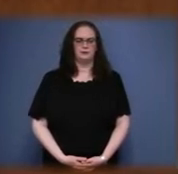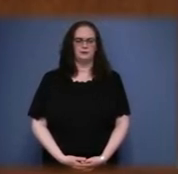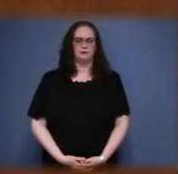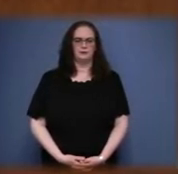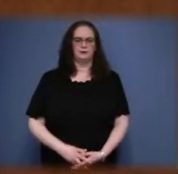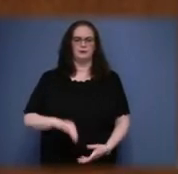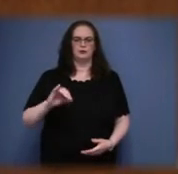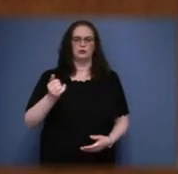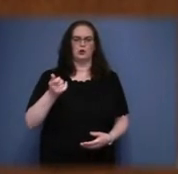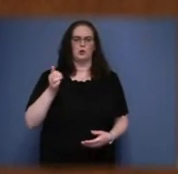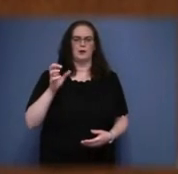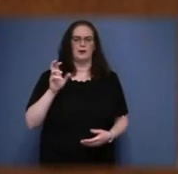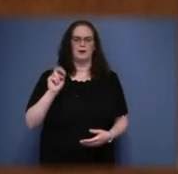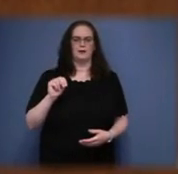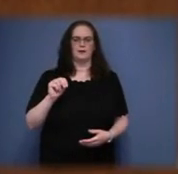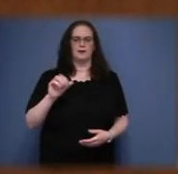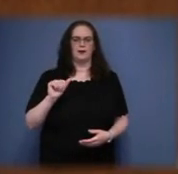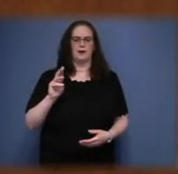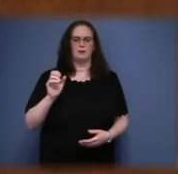Joanne Amorosa.